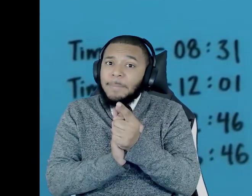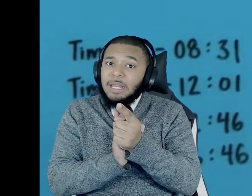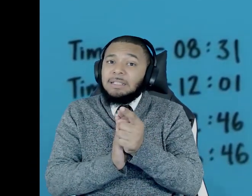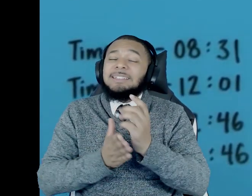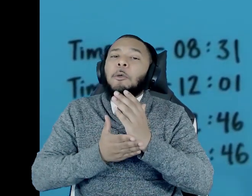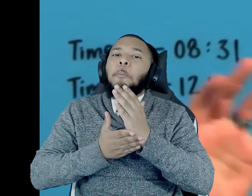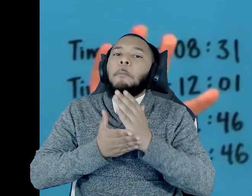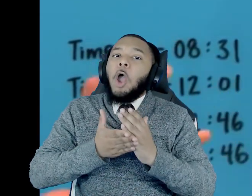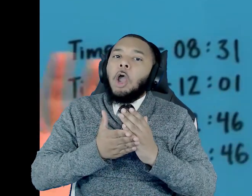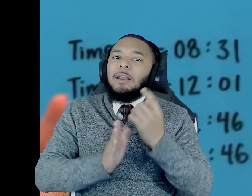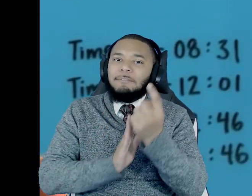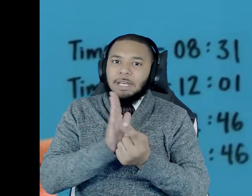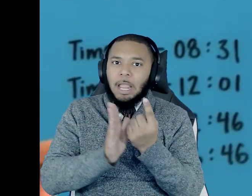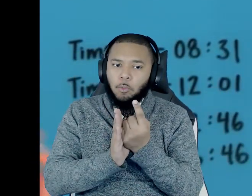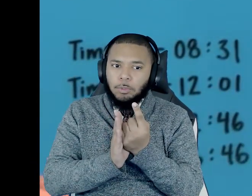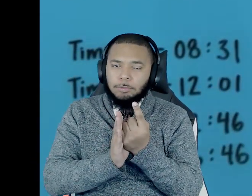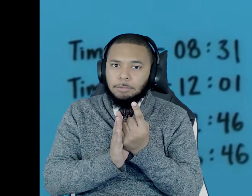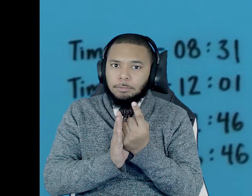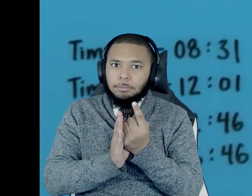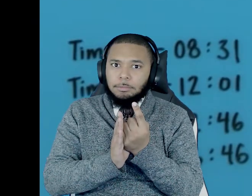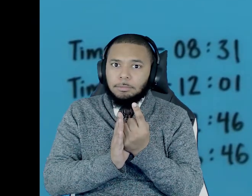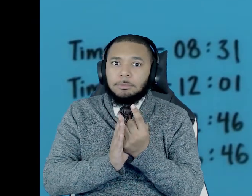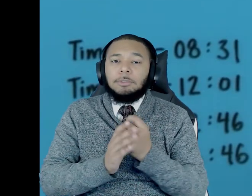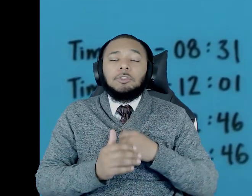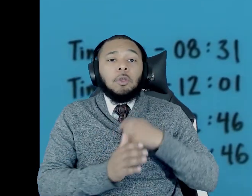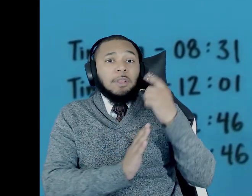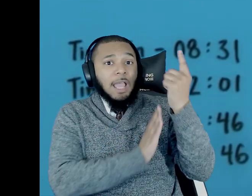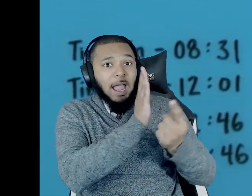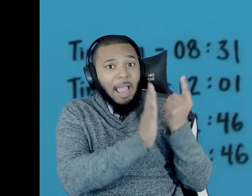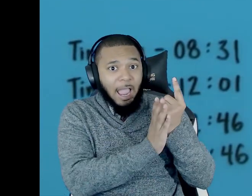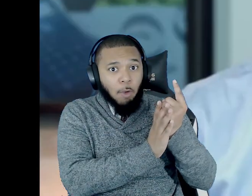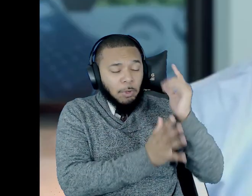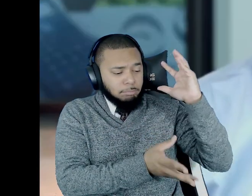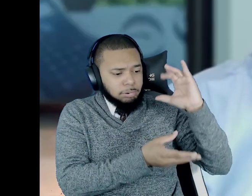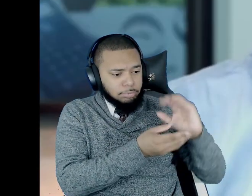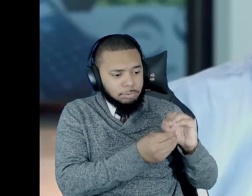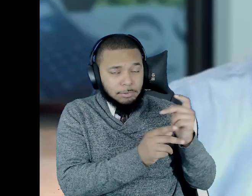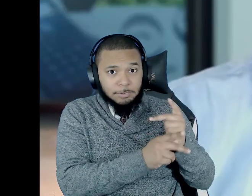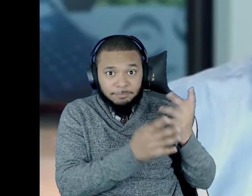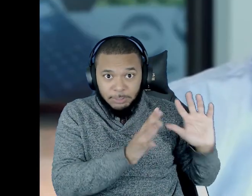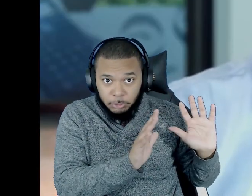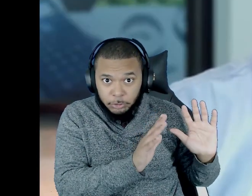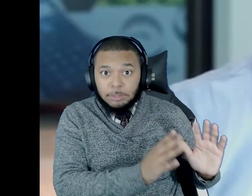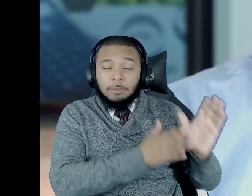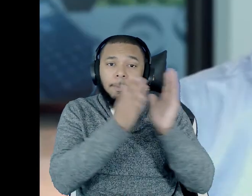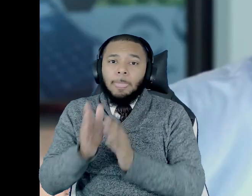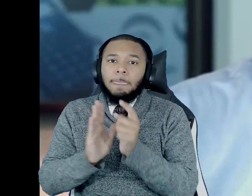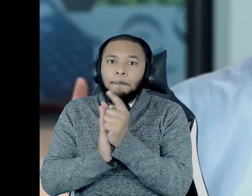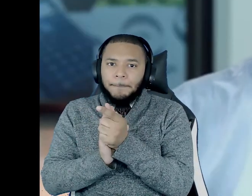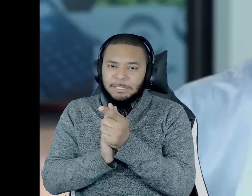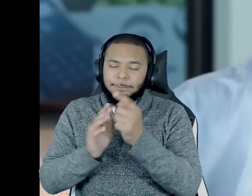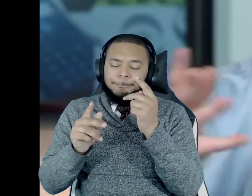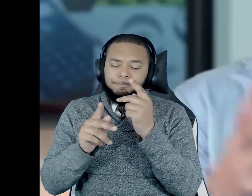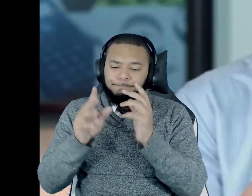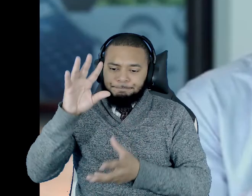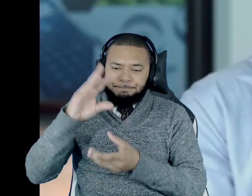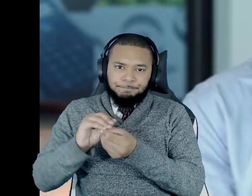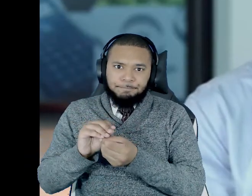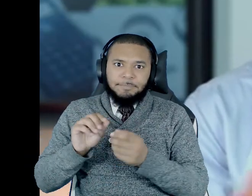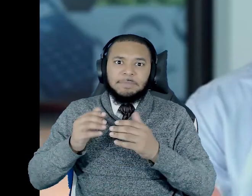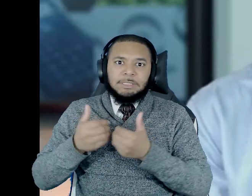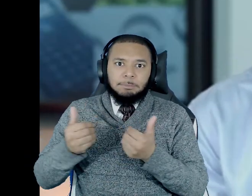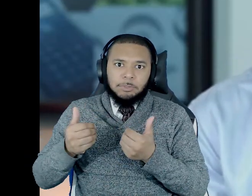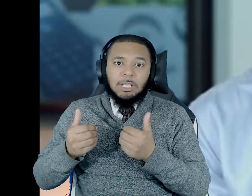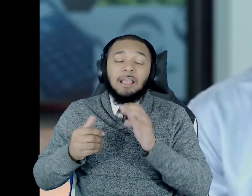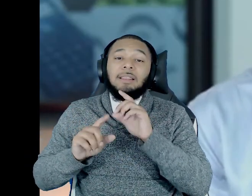hour. So after you calculate the amount of money you get from hours, you'll have to calculate the minutes separately, and you'll have something that's less than